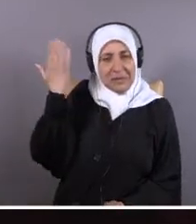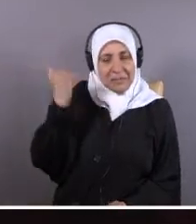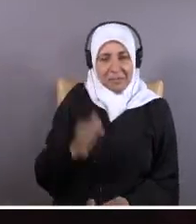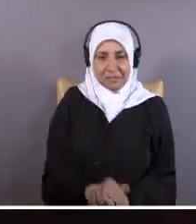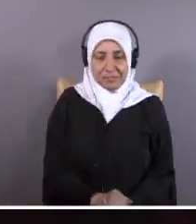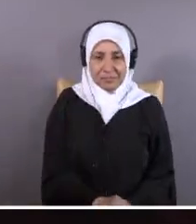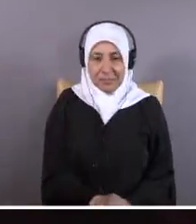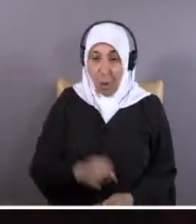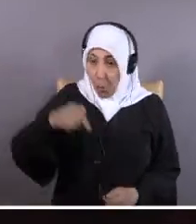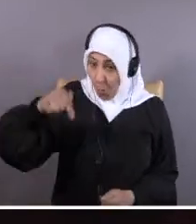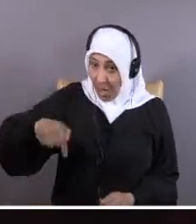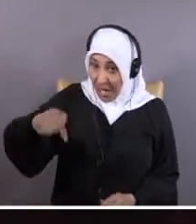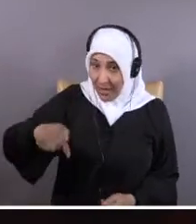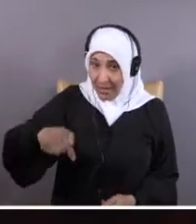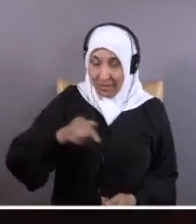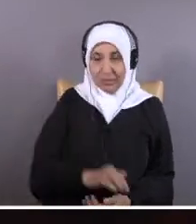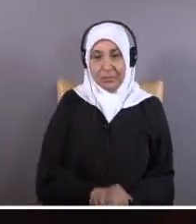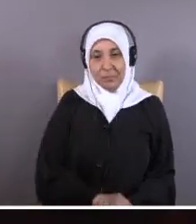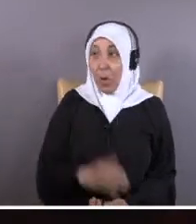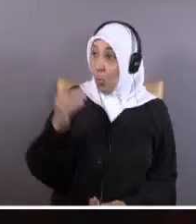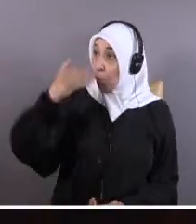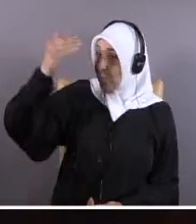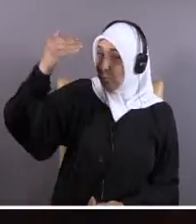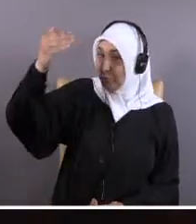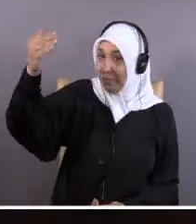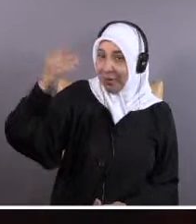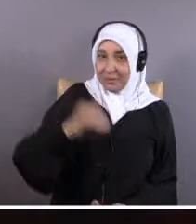the present, and the future.